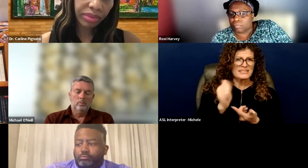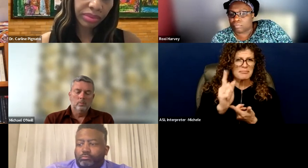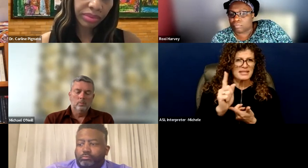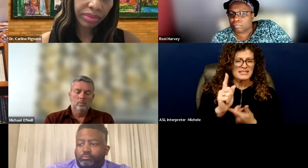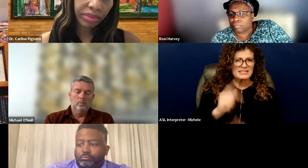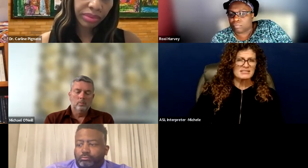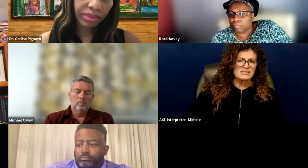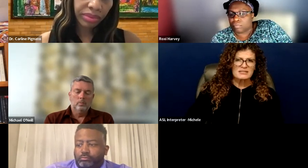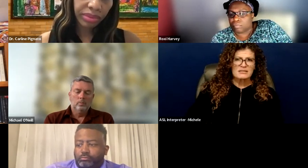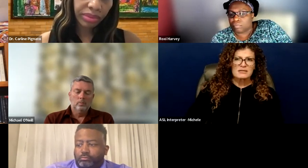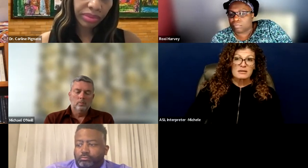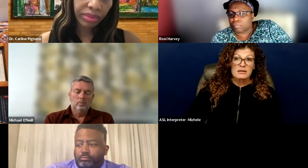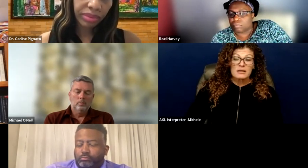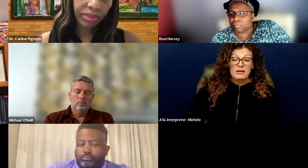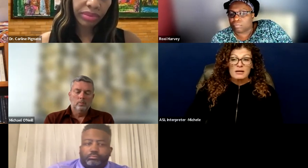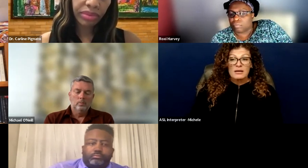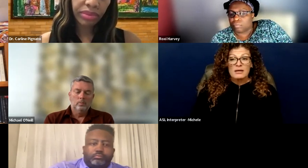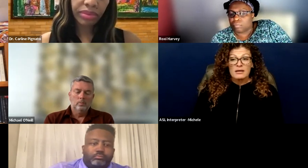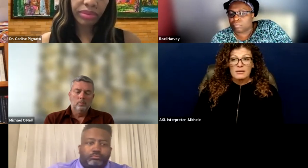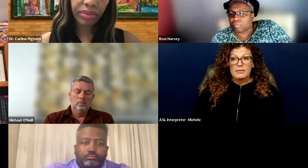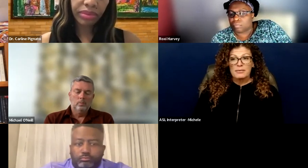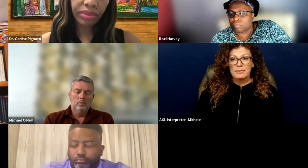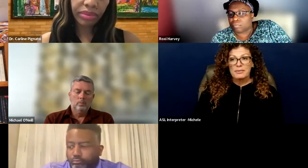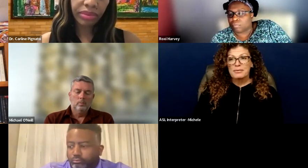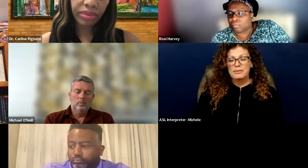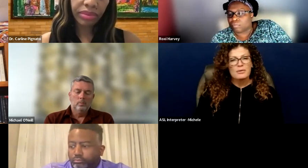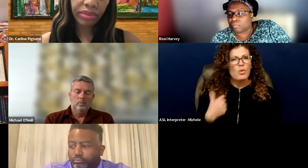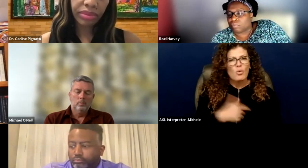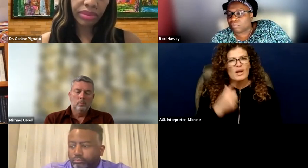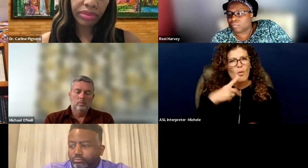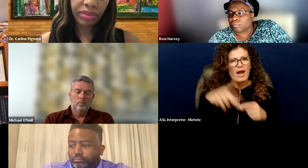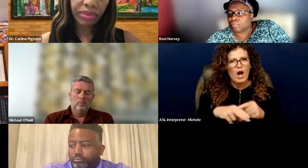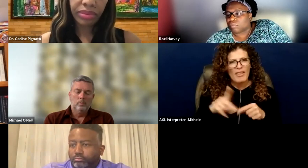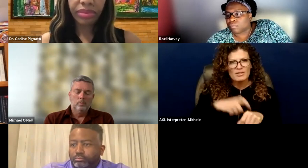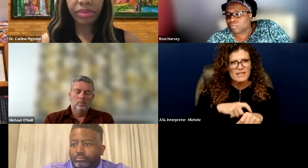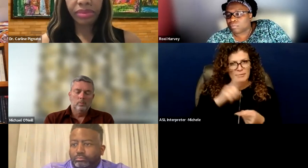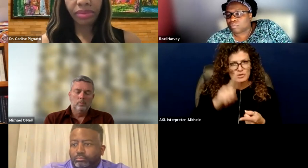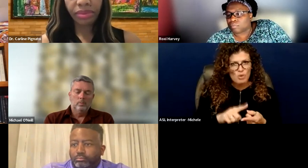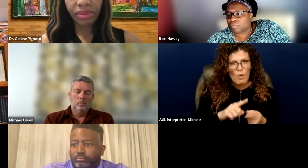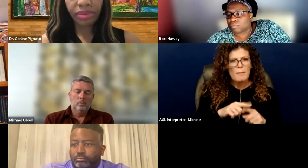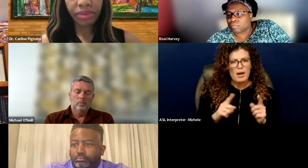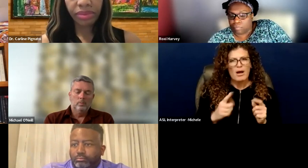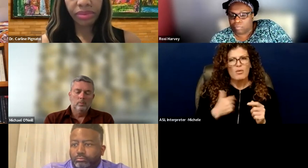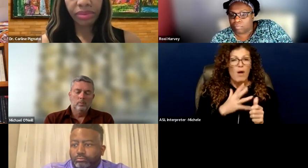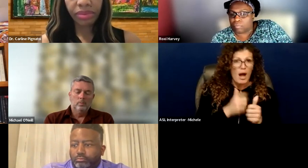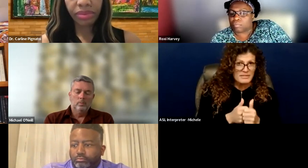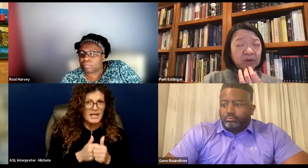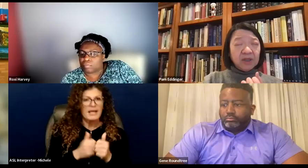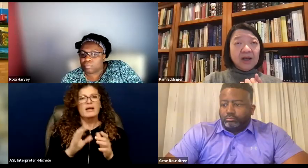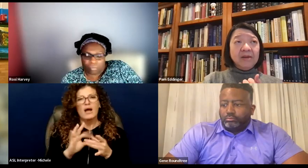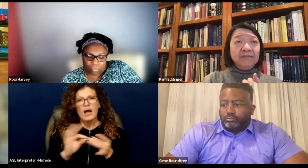that we're not shorting the public's time, but we will do an opening, do an update and then do a public comments.